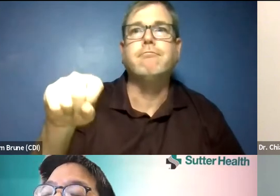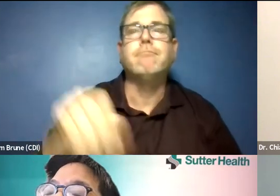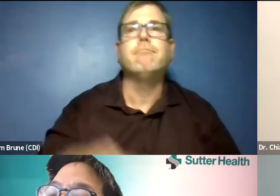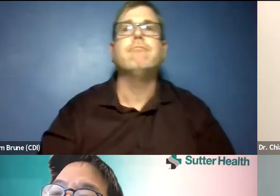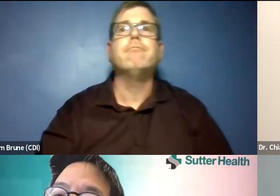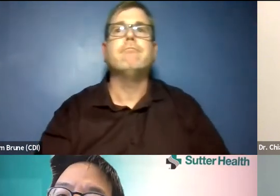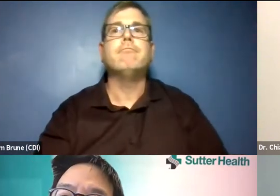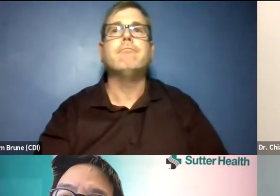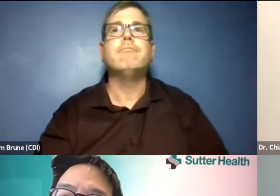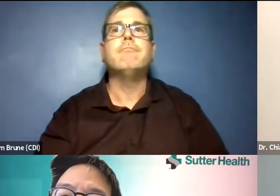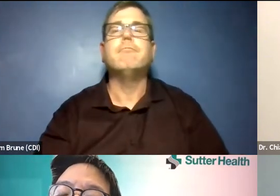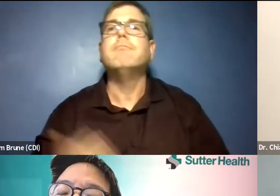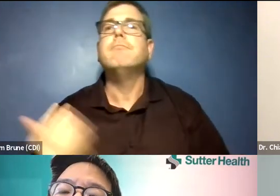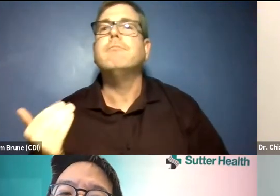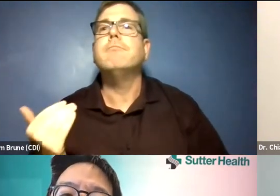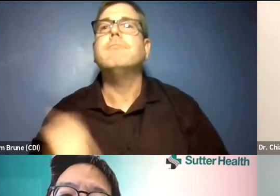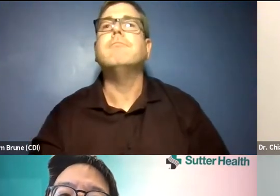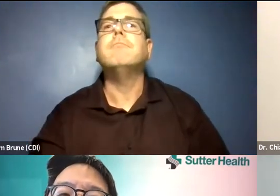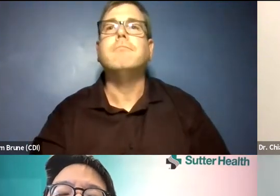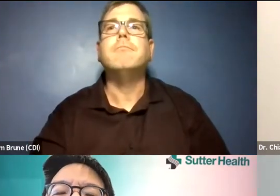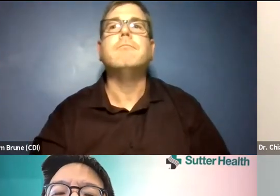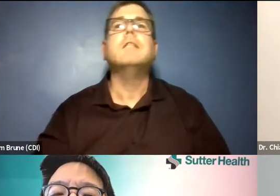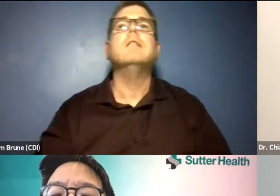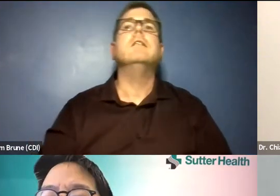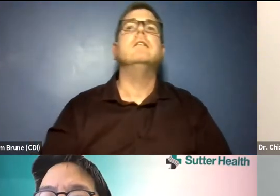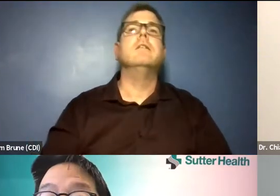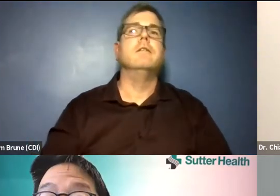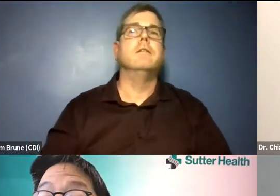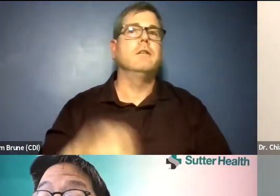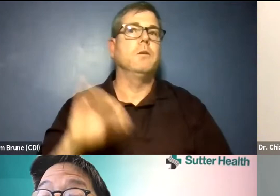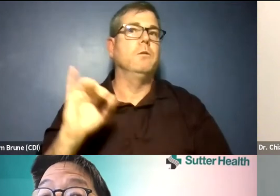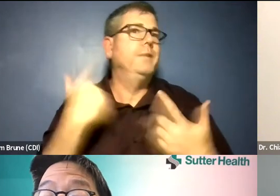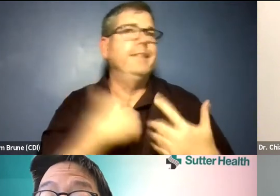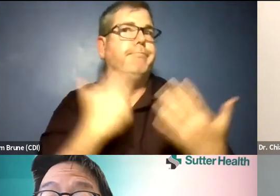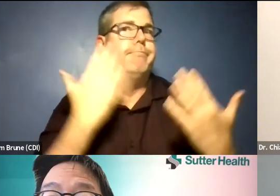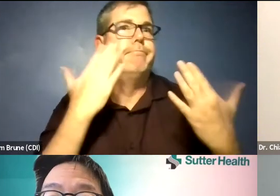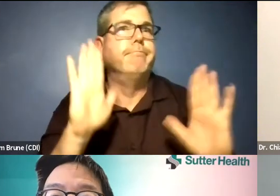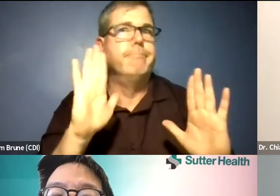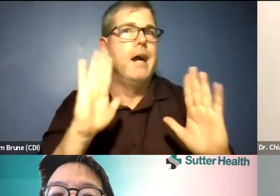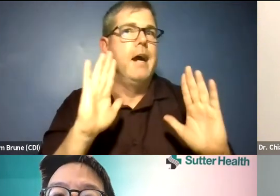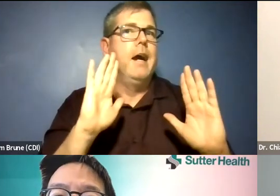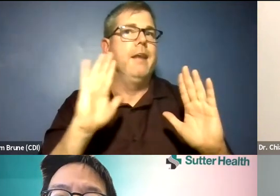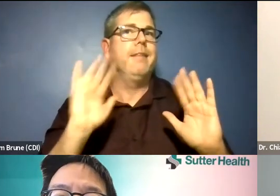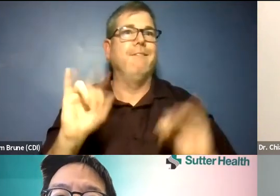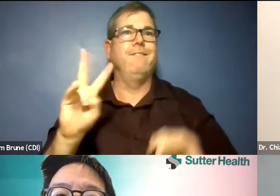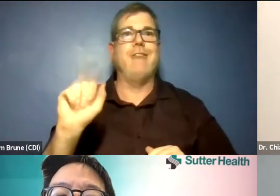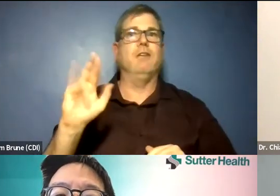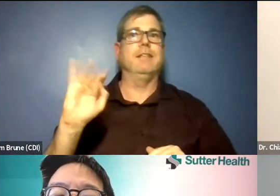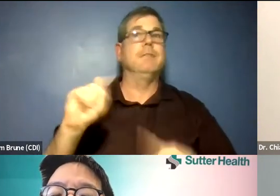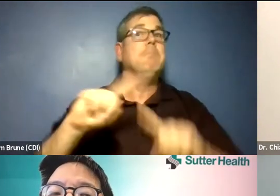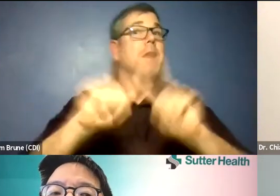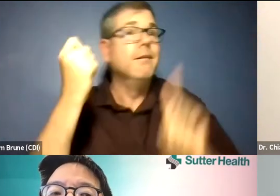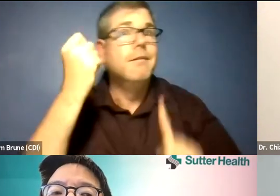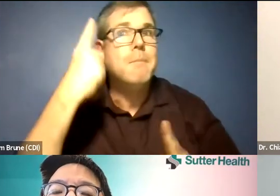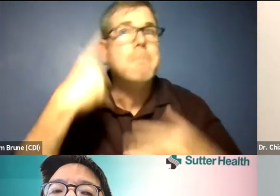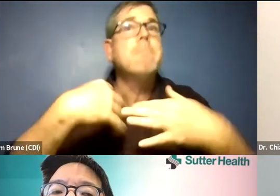yet that's another reason why it's critical that we're able to vaccinate people quickly and fast,